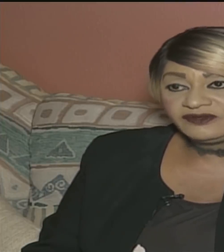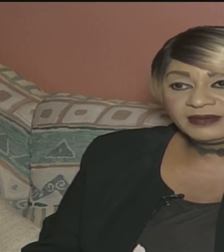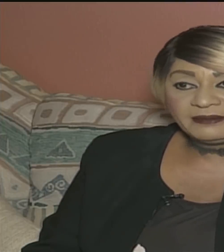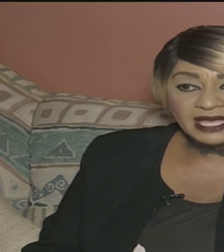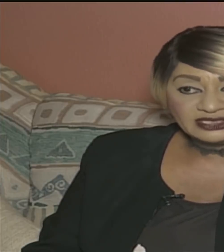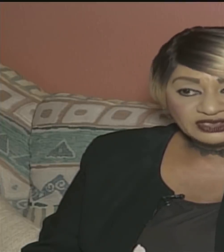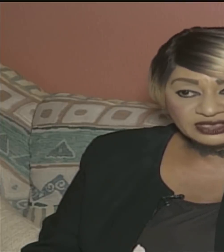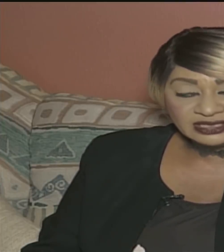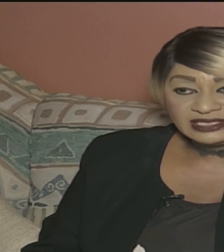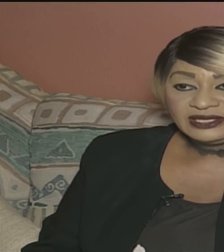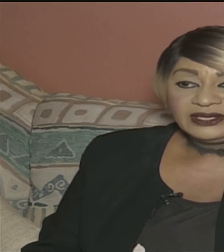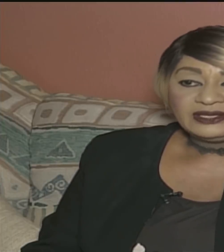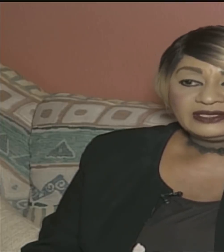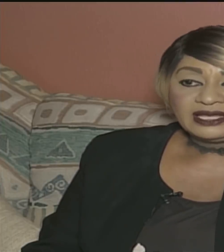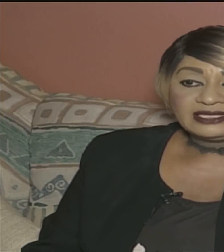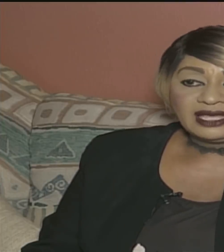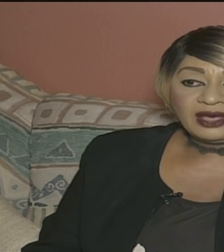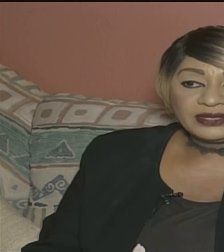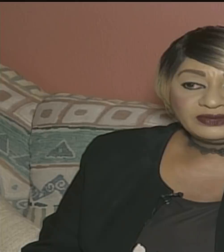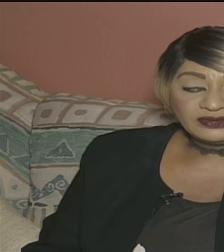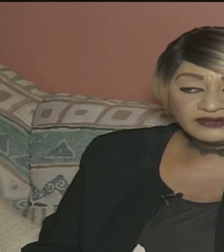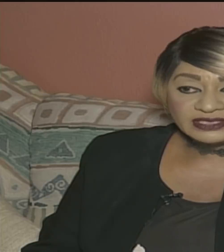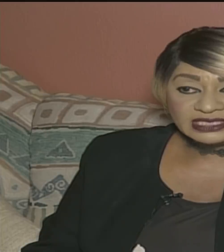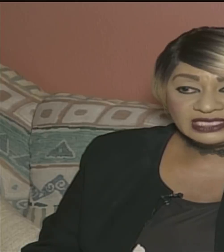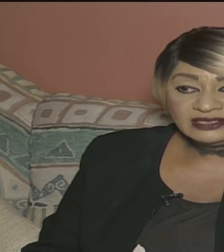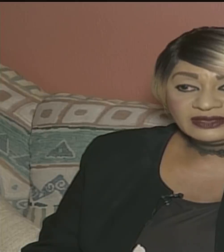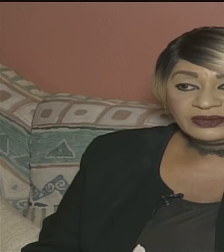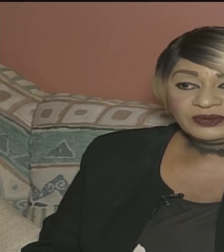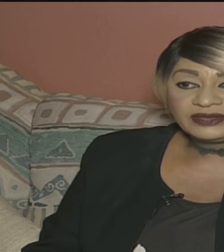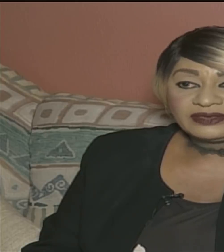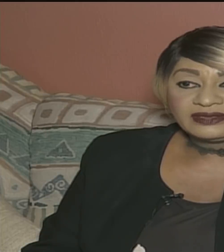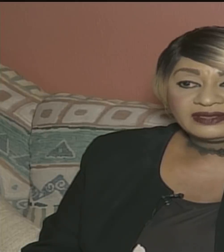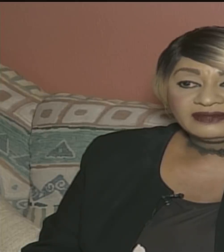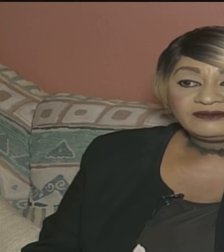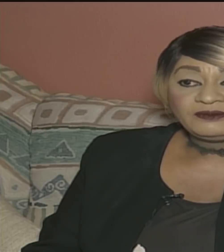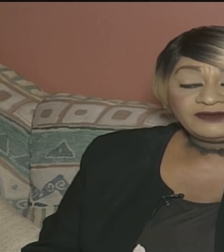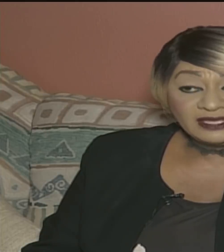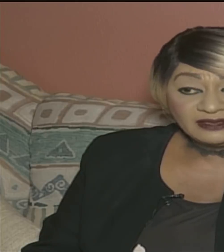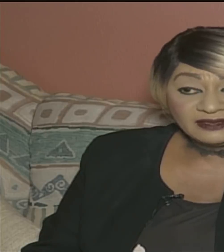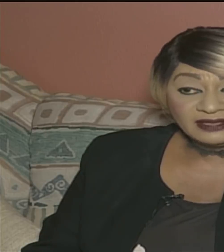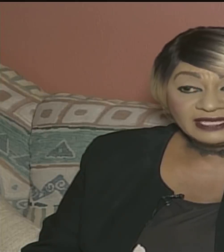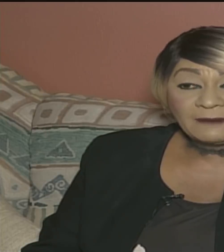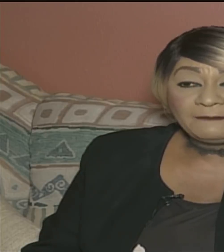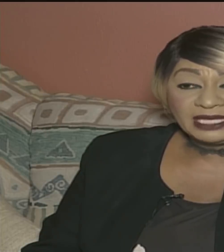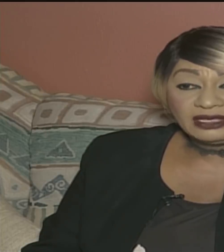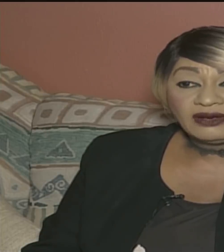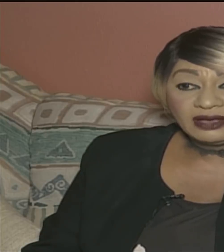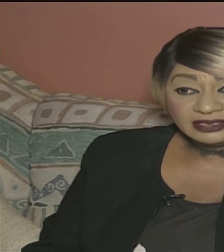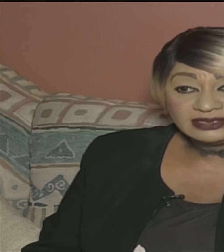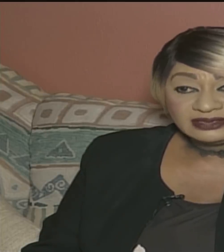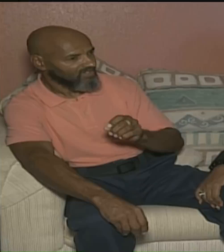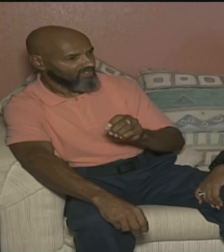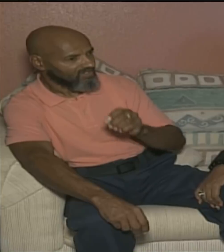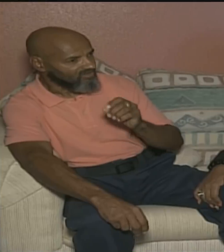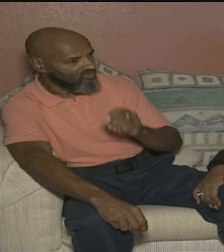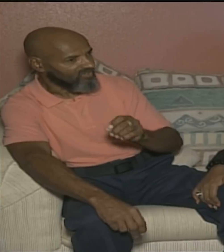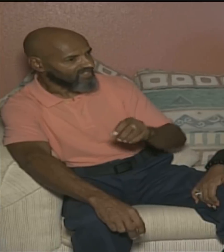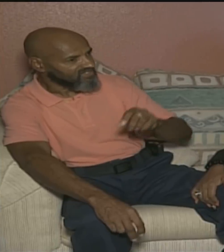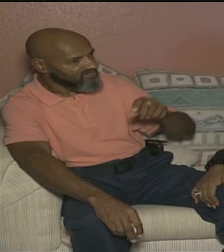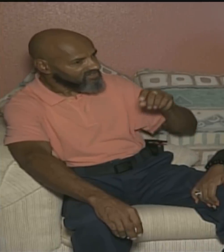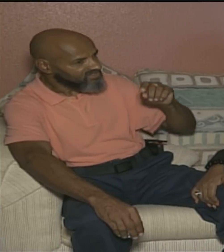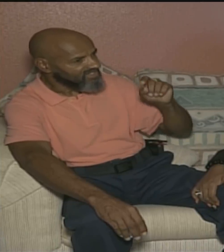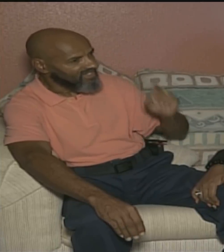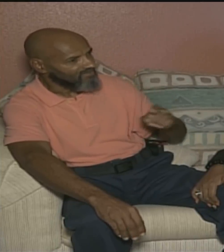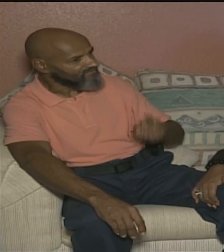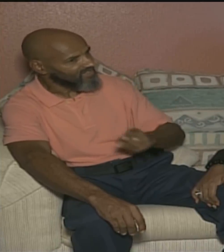dream for my master's at Howard University with faith in a big God." Gilbert says